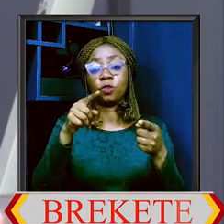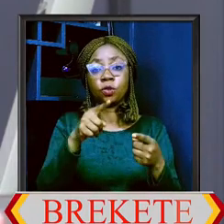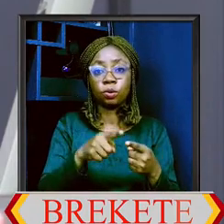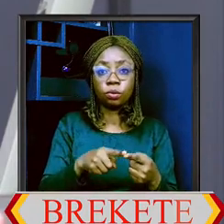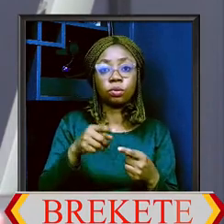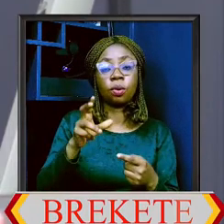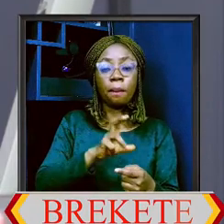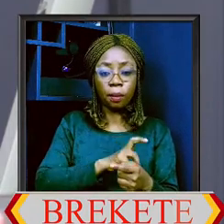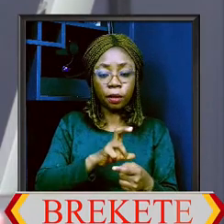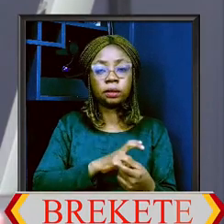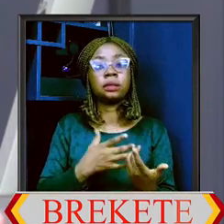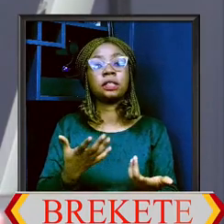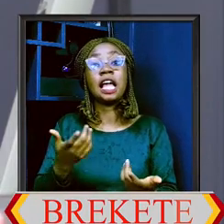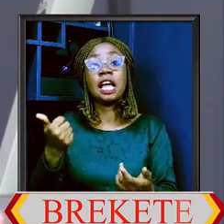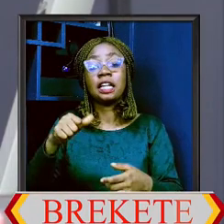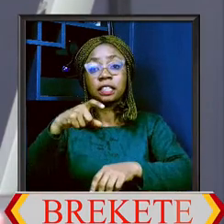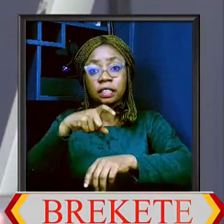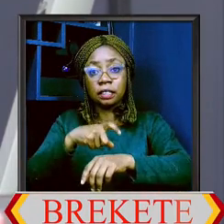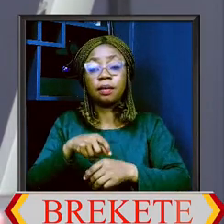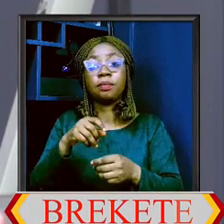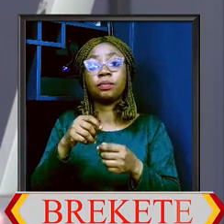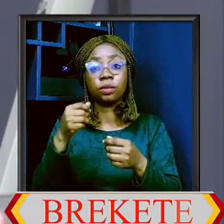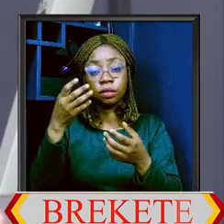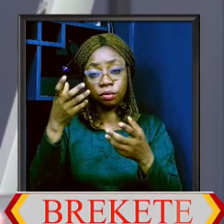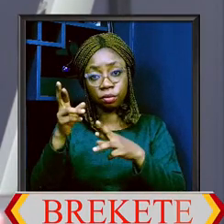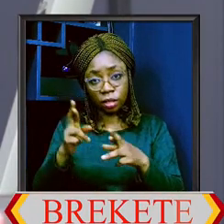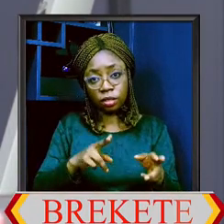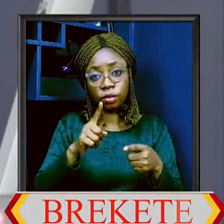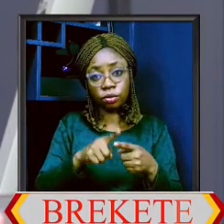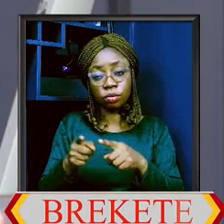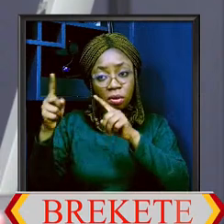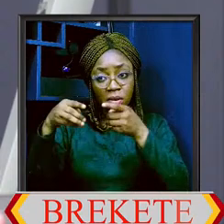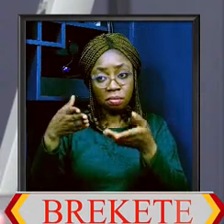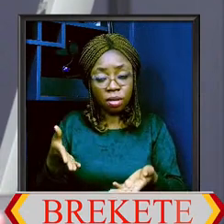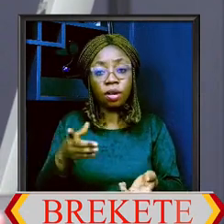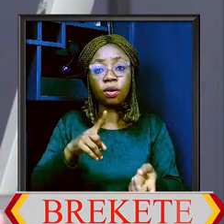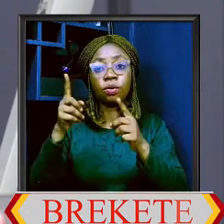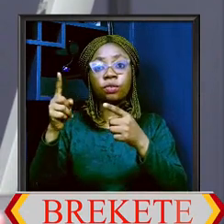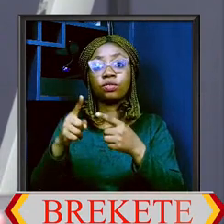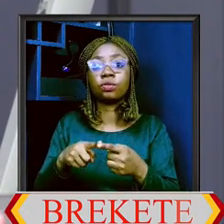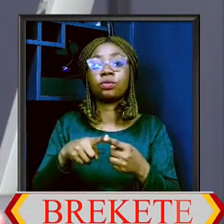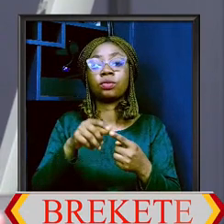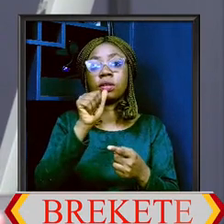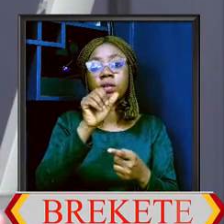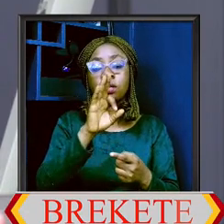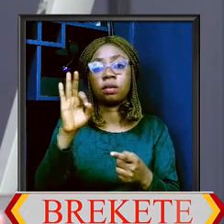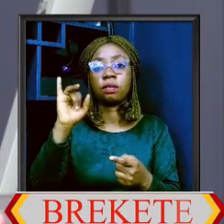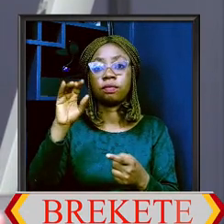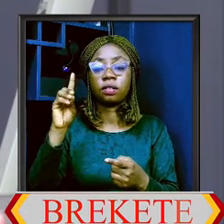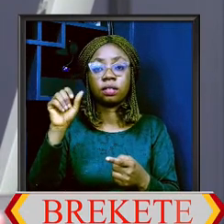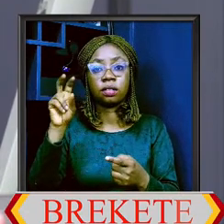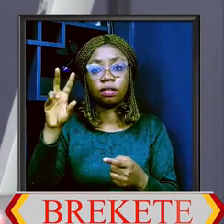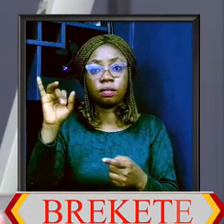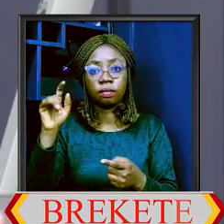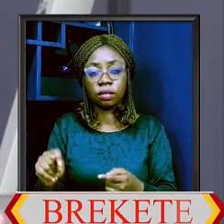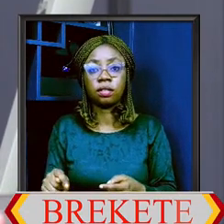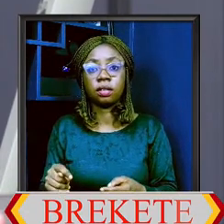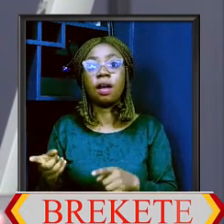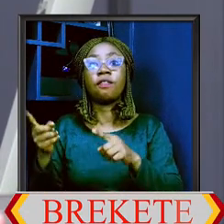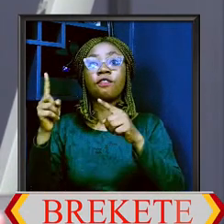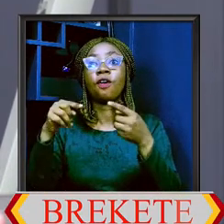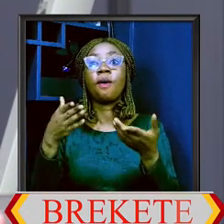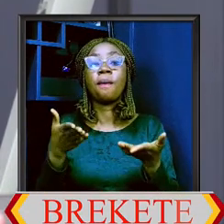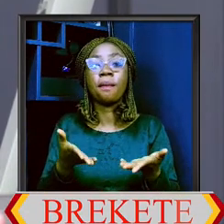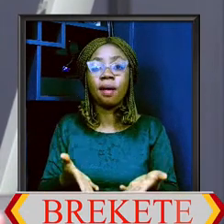to come here high court go do a can't come here he has already come to that place they refuse to answer